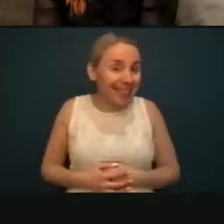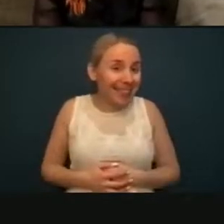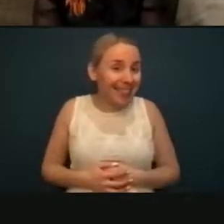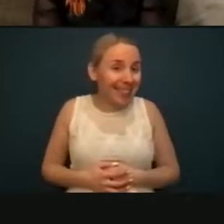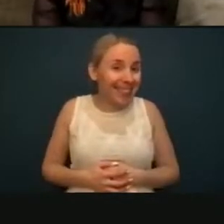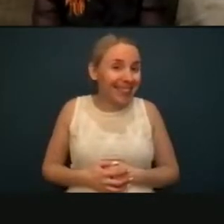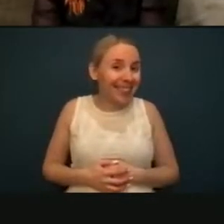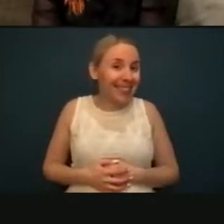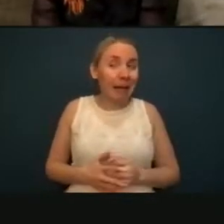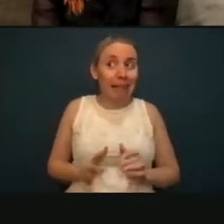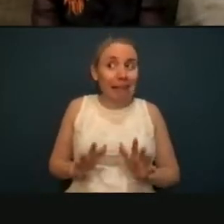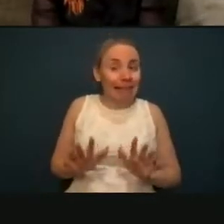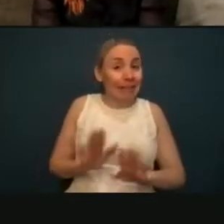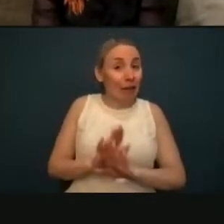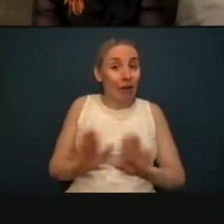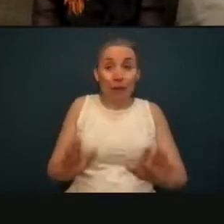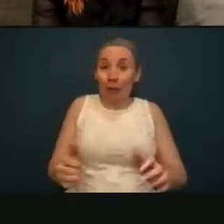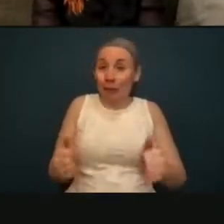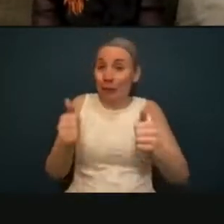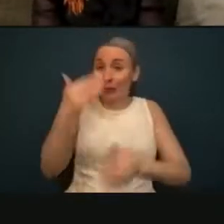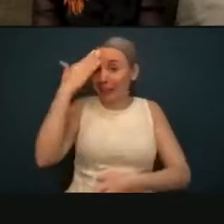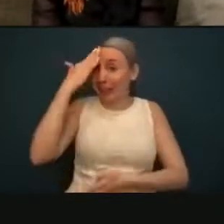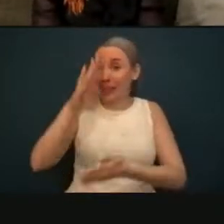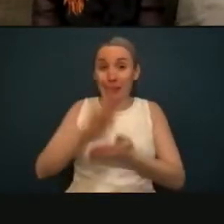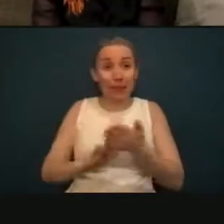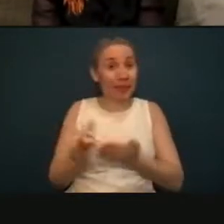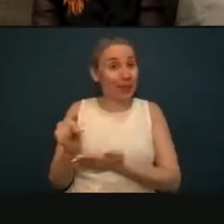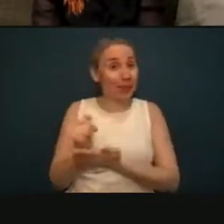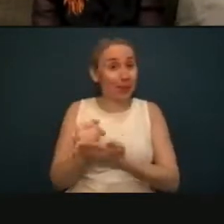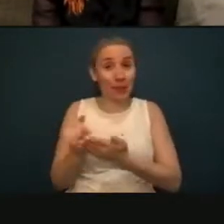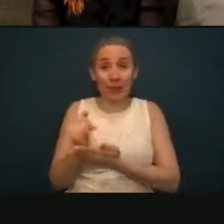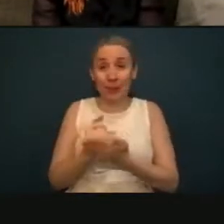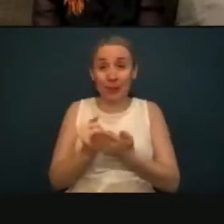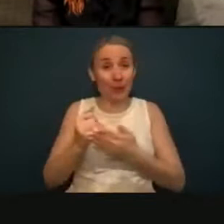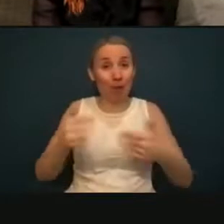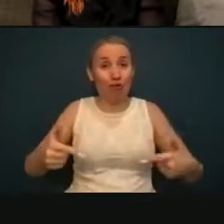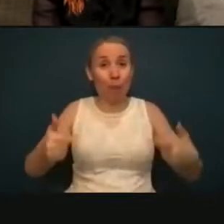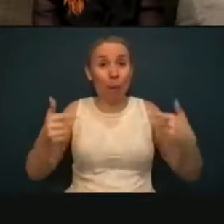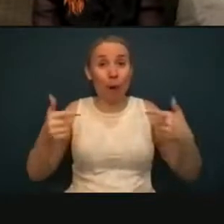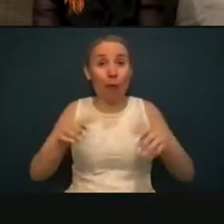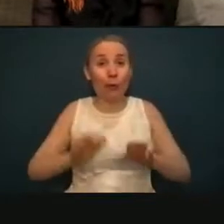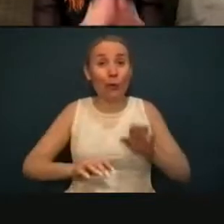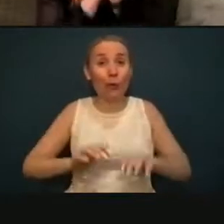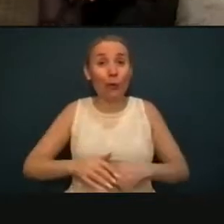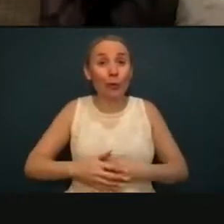It's not a good experience working remotely because